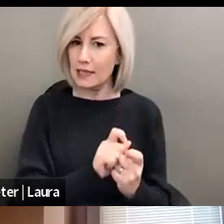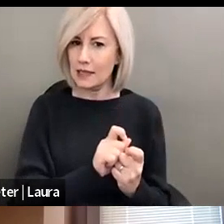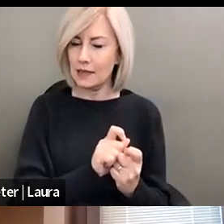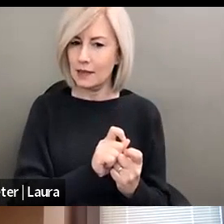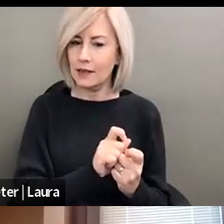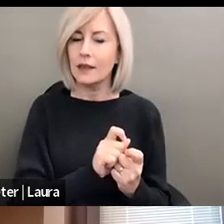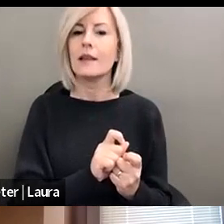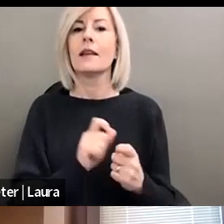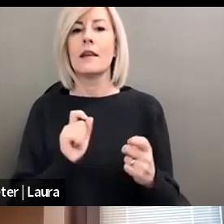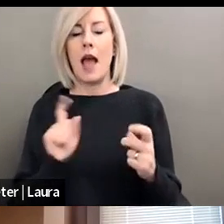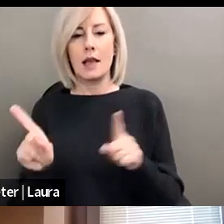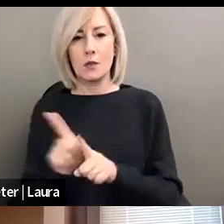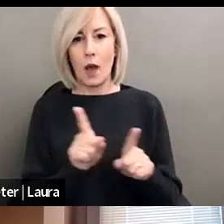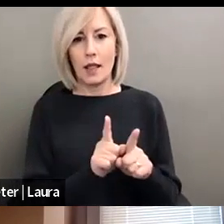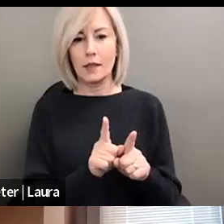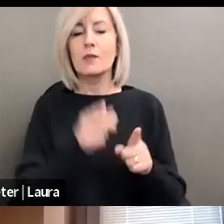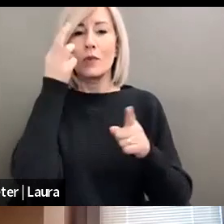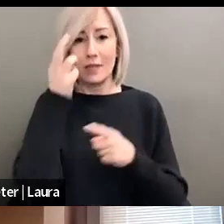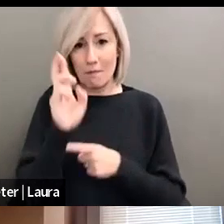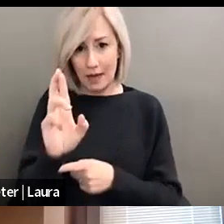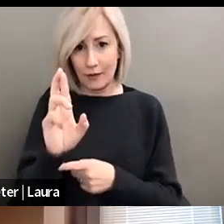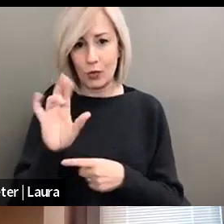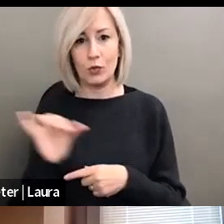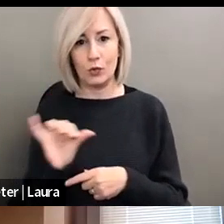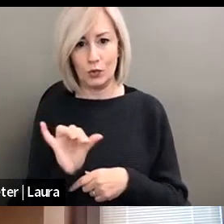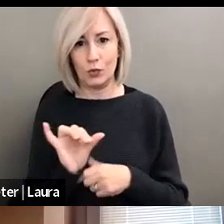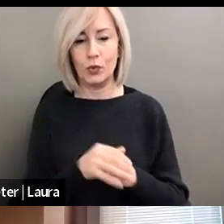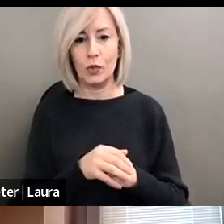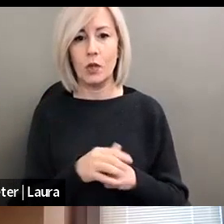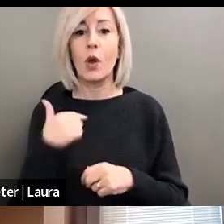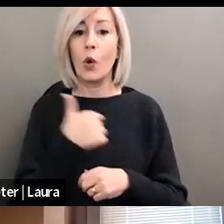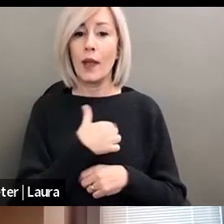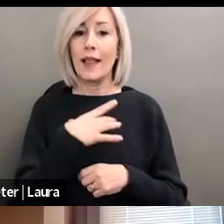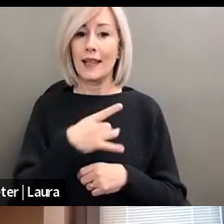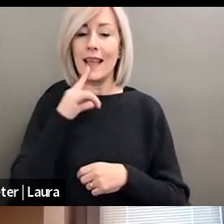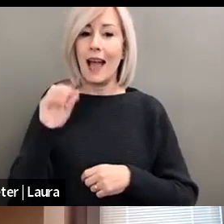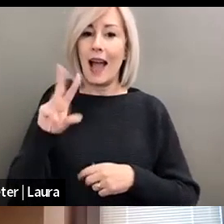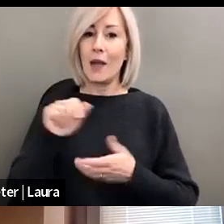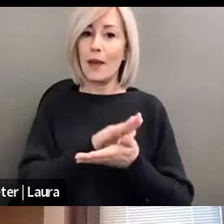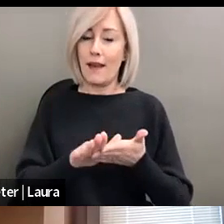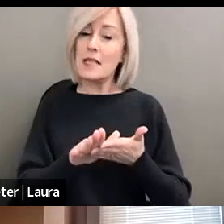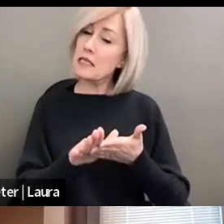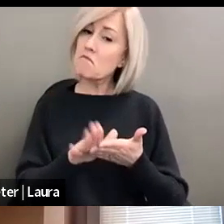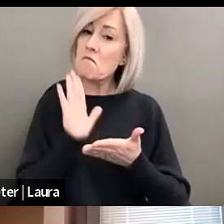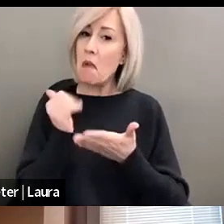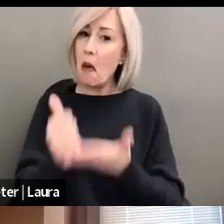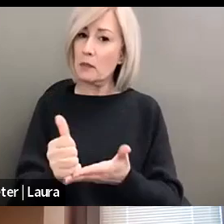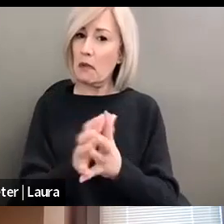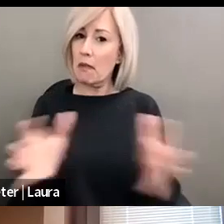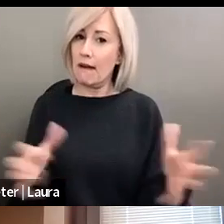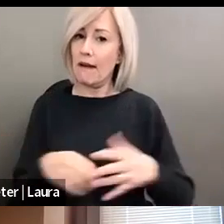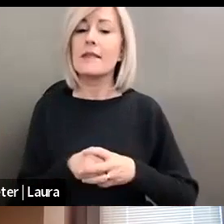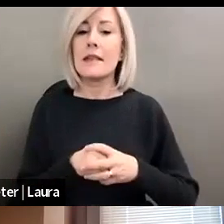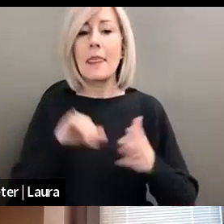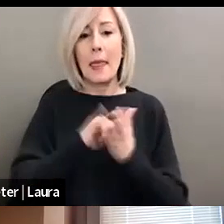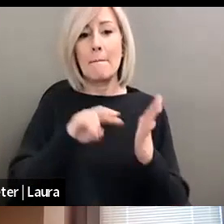as well as respectful as possible. We like to say that Iowa nice goes a long way, and that